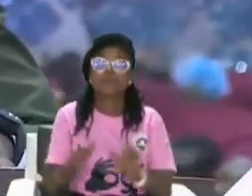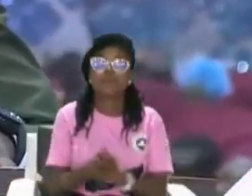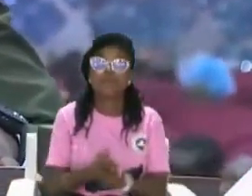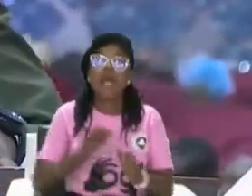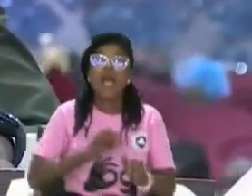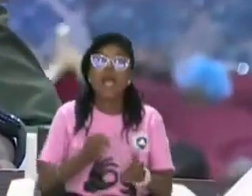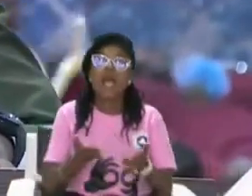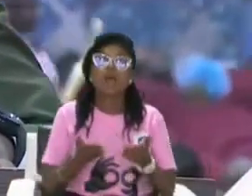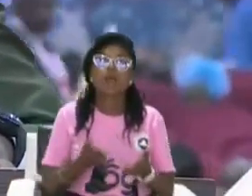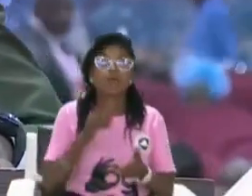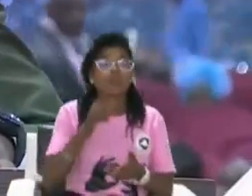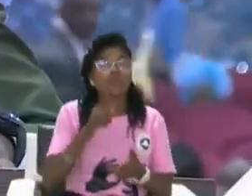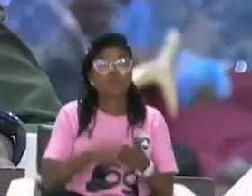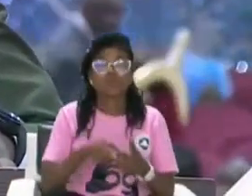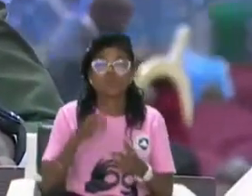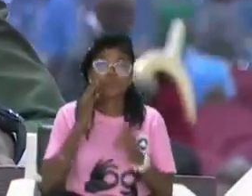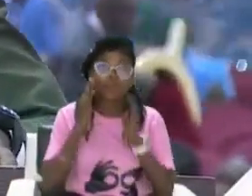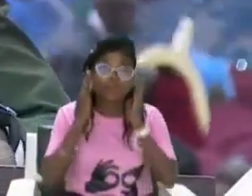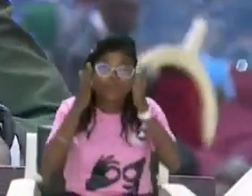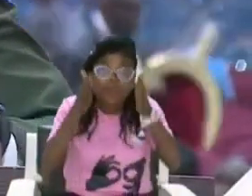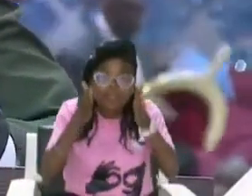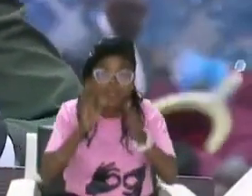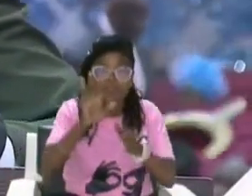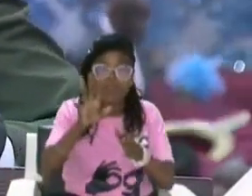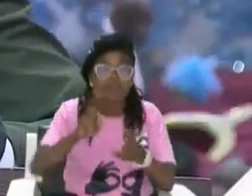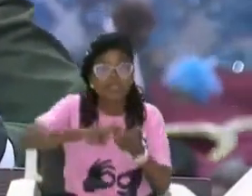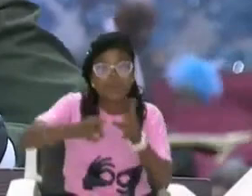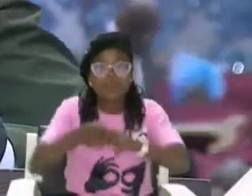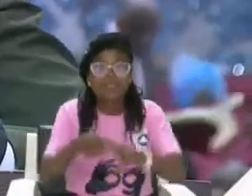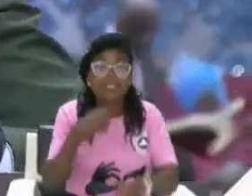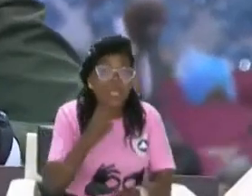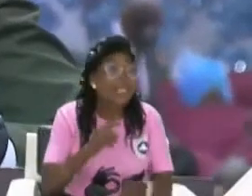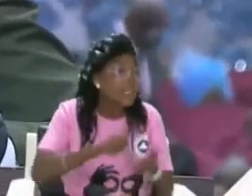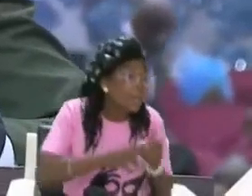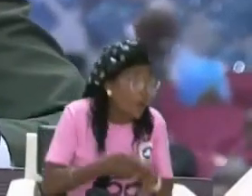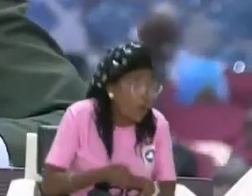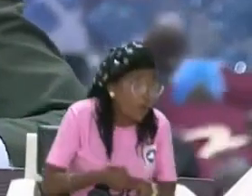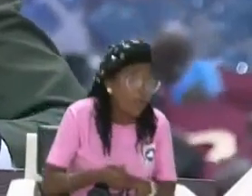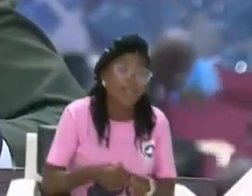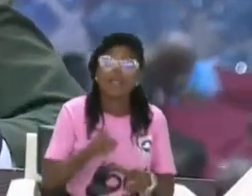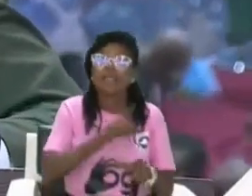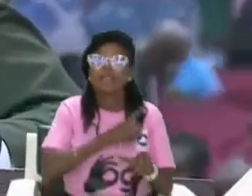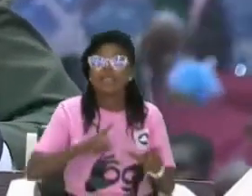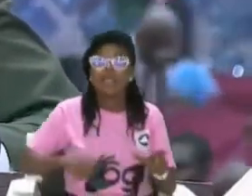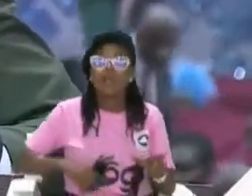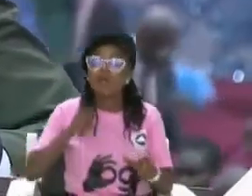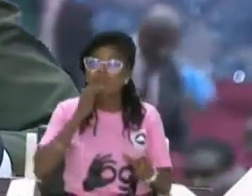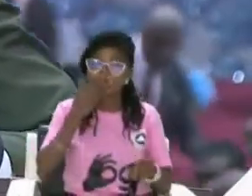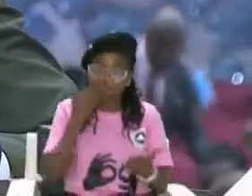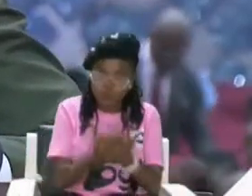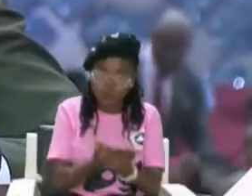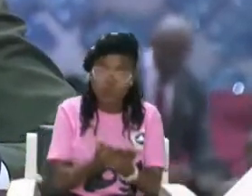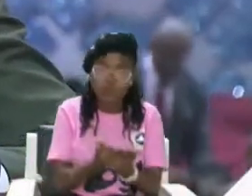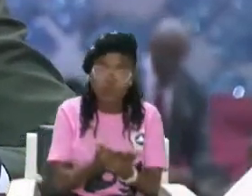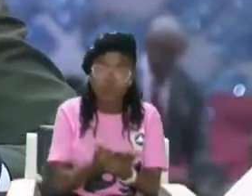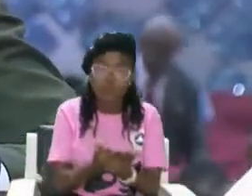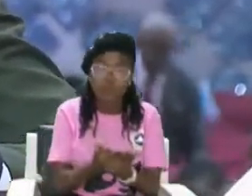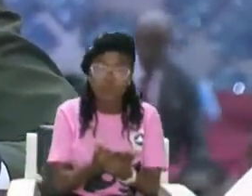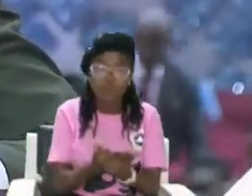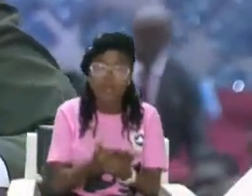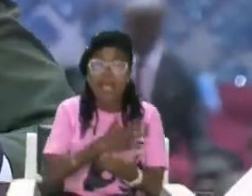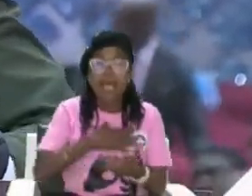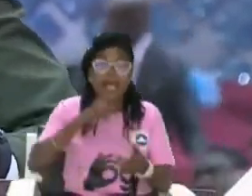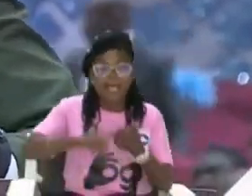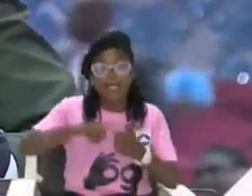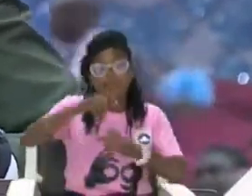I want you to face your neighbor and say, neighbor, the Lord is good. And